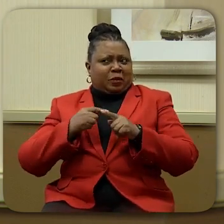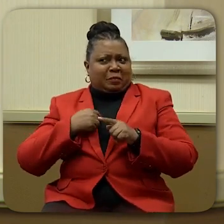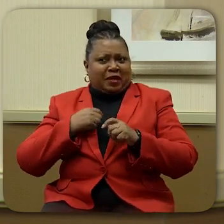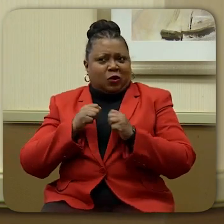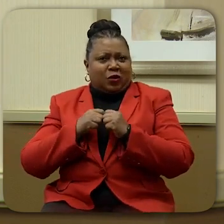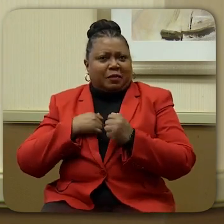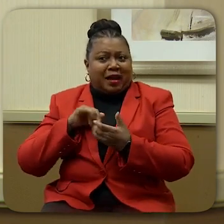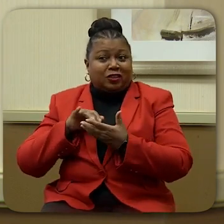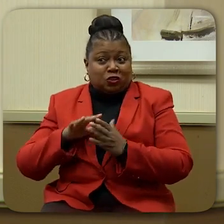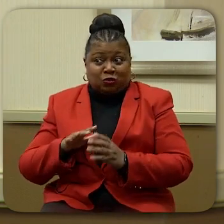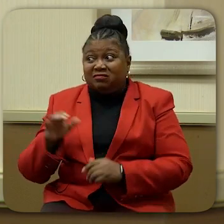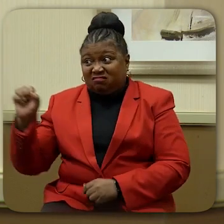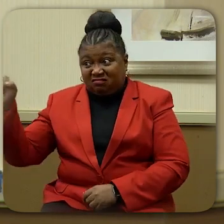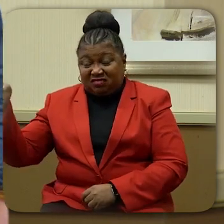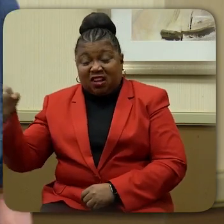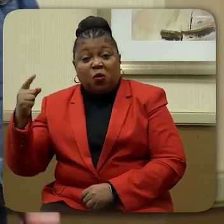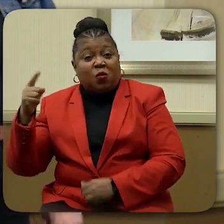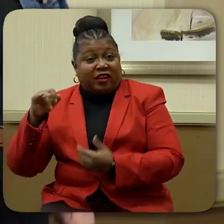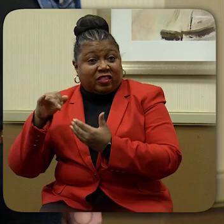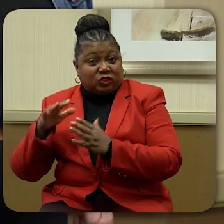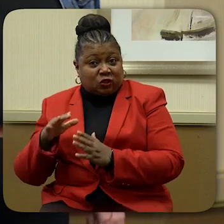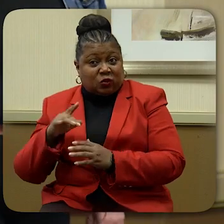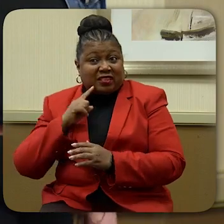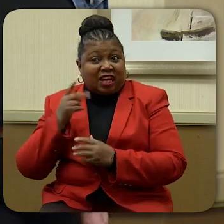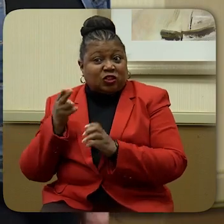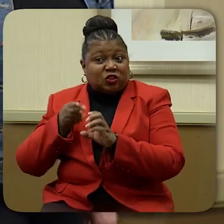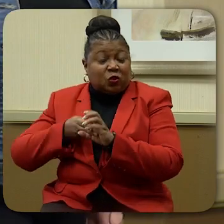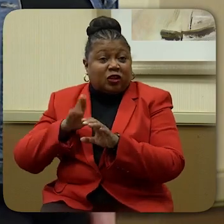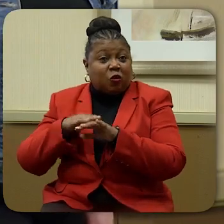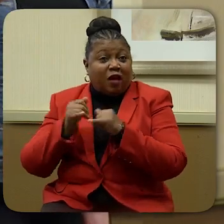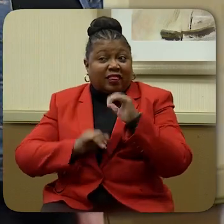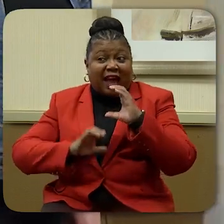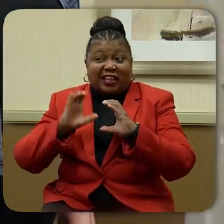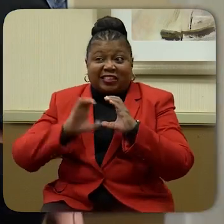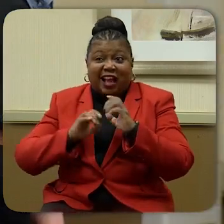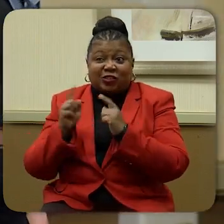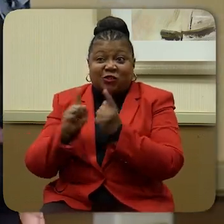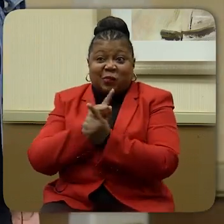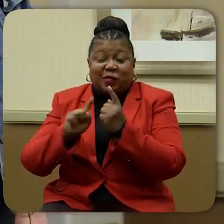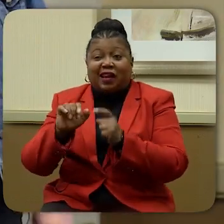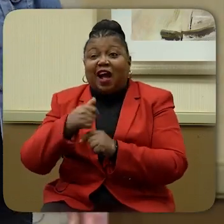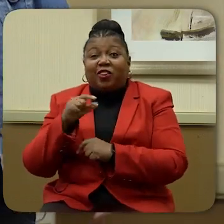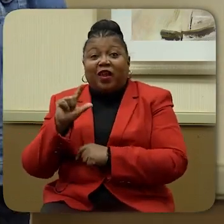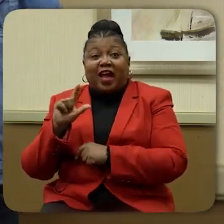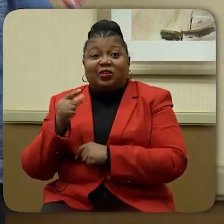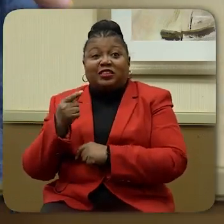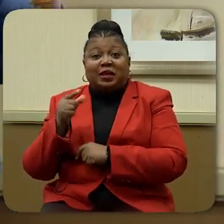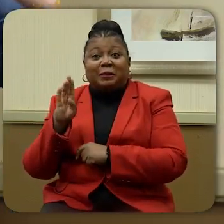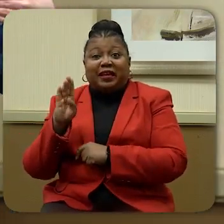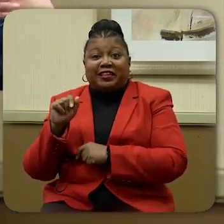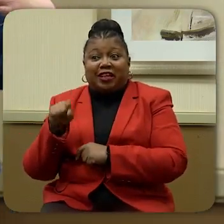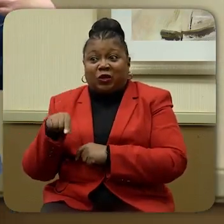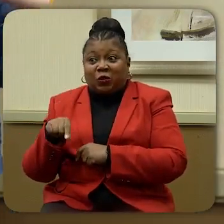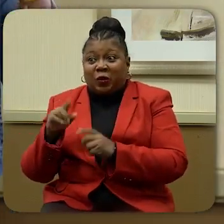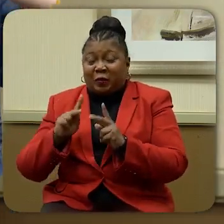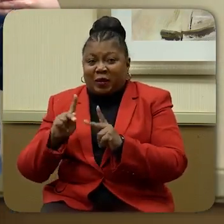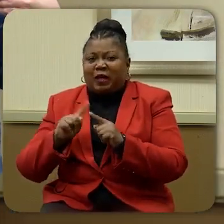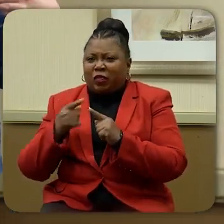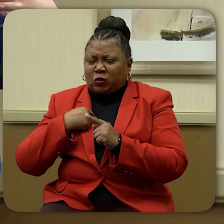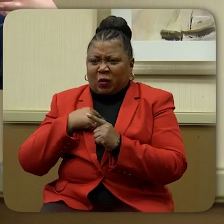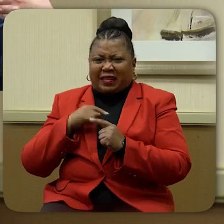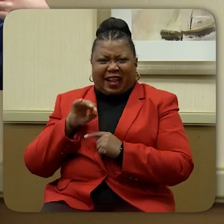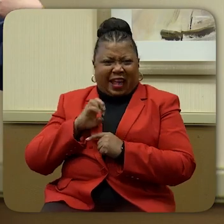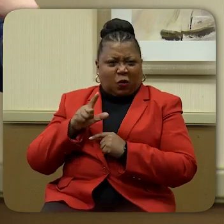with one of my students. Totally. So one of your students is joining online chats to meet other LGBTQ people. And then, those of us who had